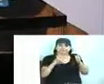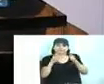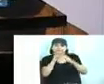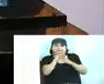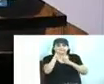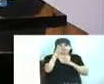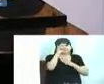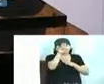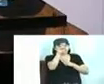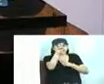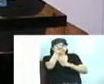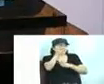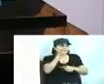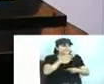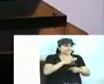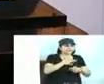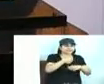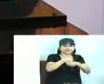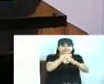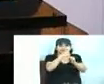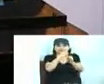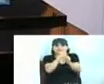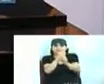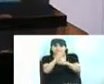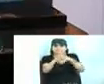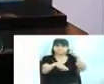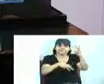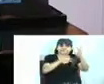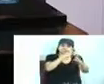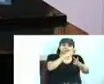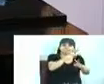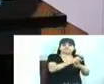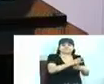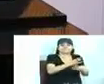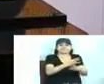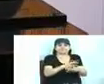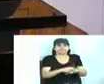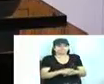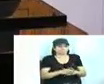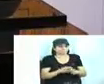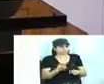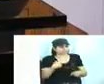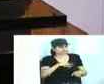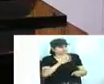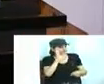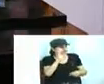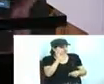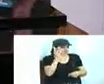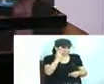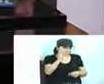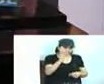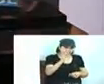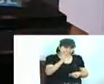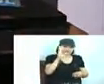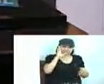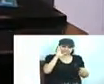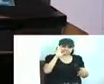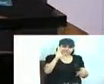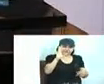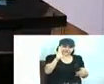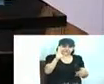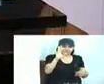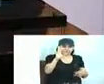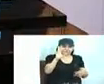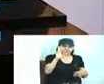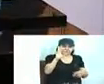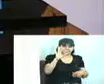the world of my creation. What we'll see will